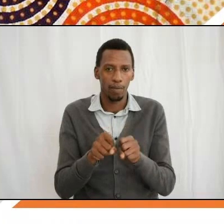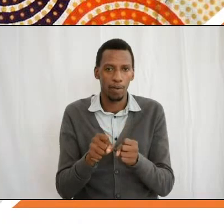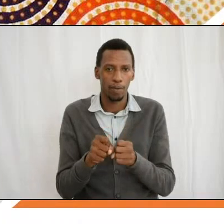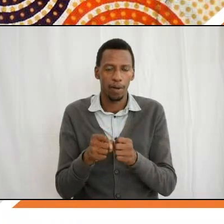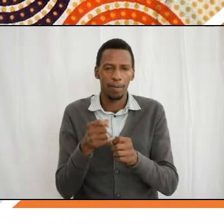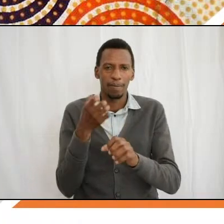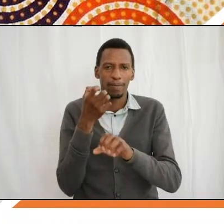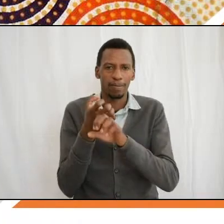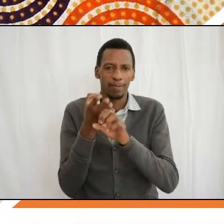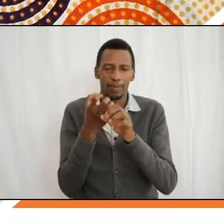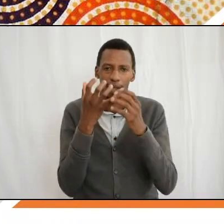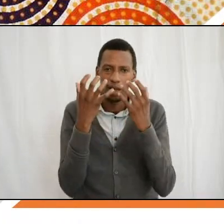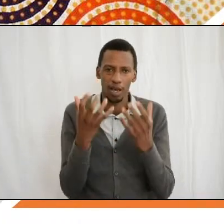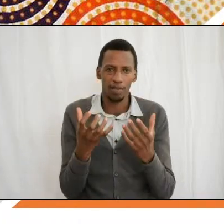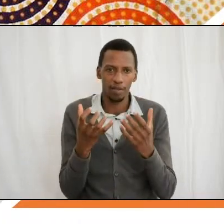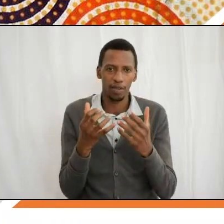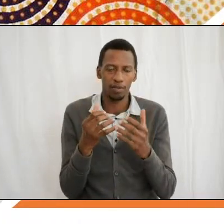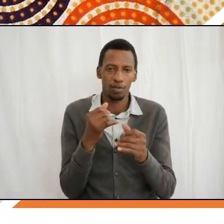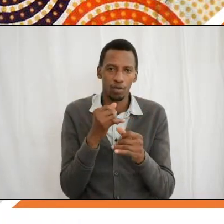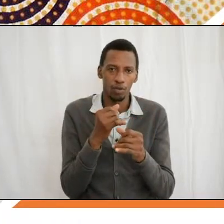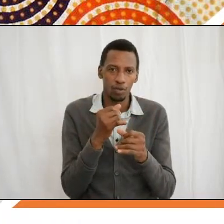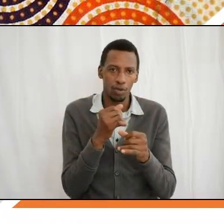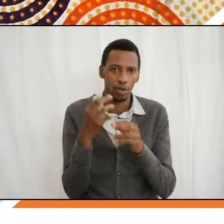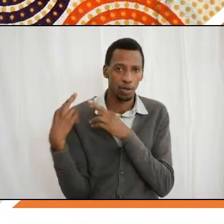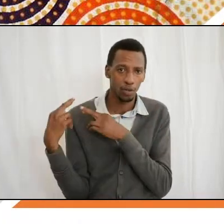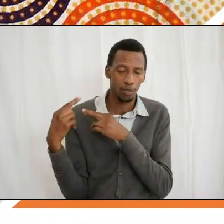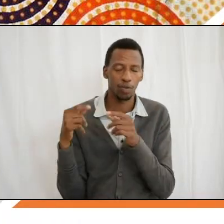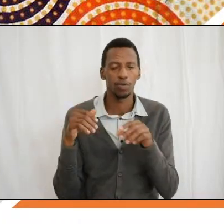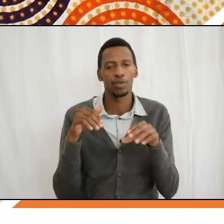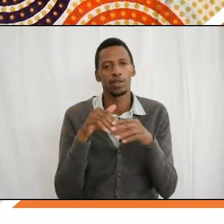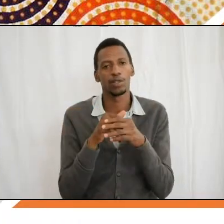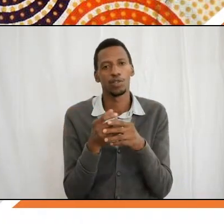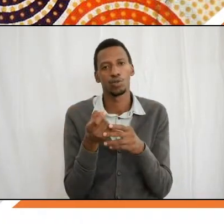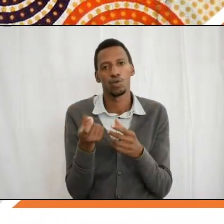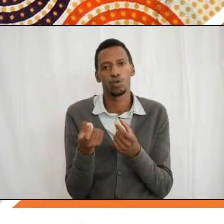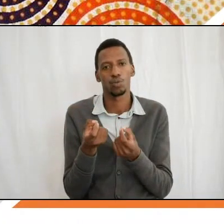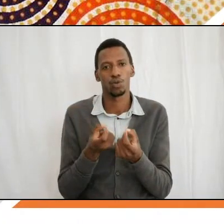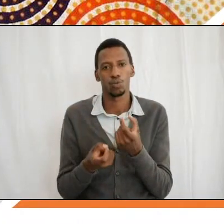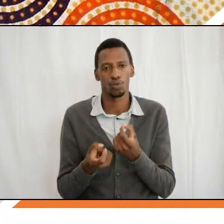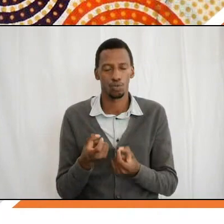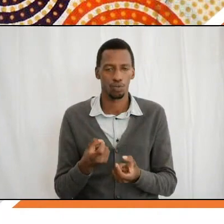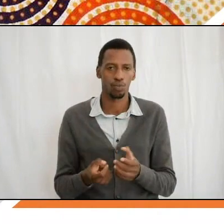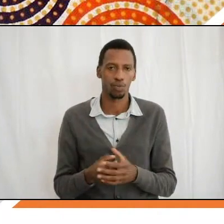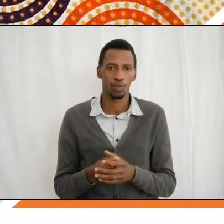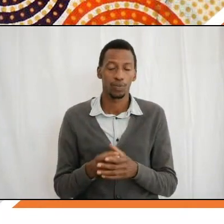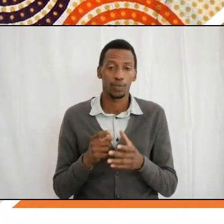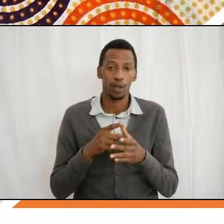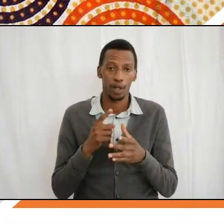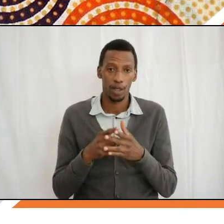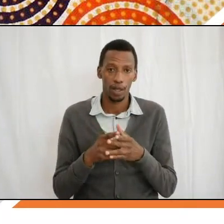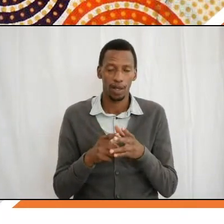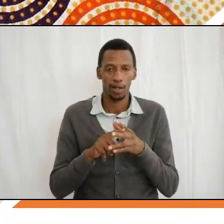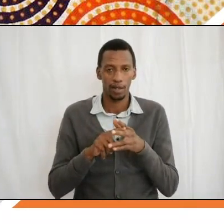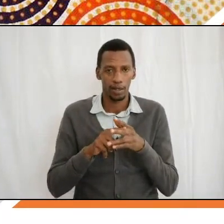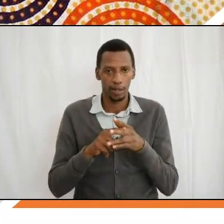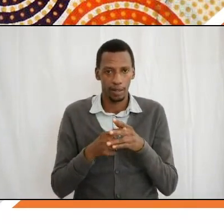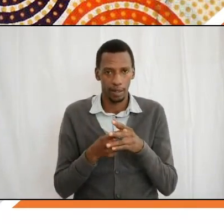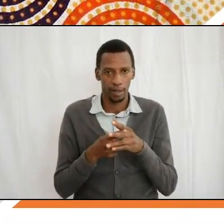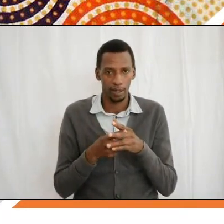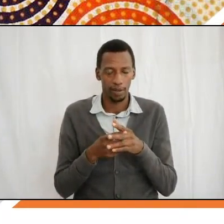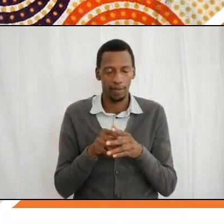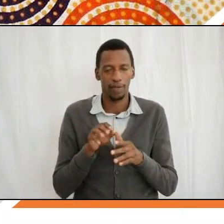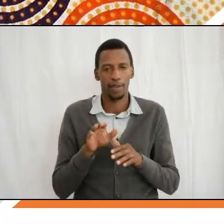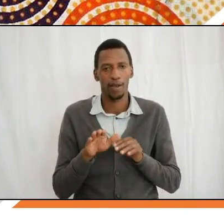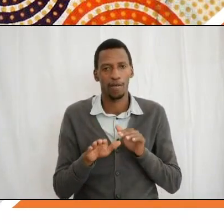overwhelming task into small, manageable tasks, and then starting on the